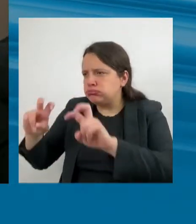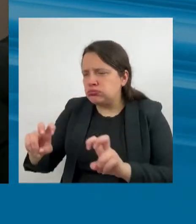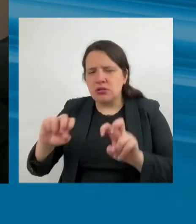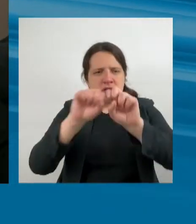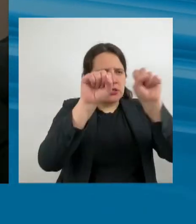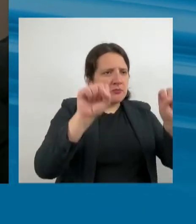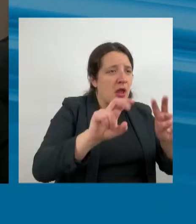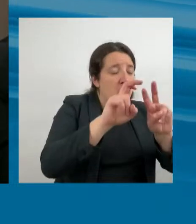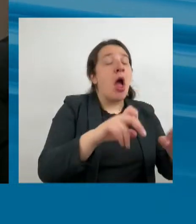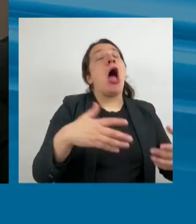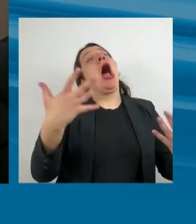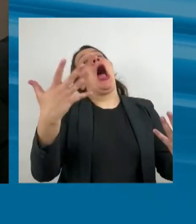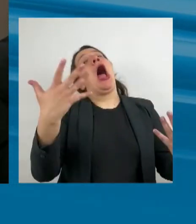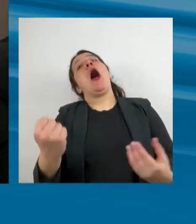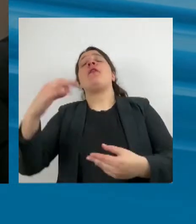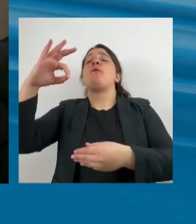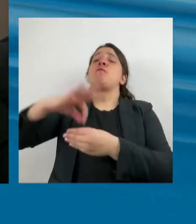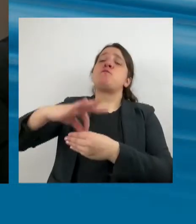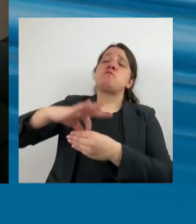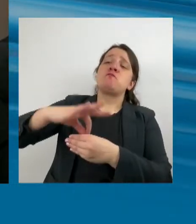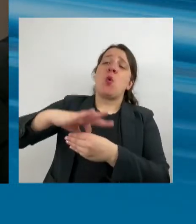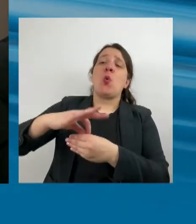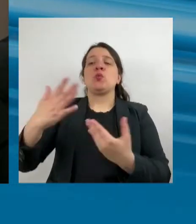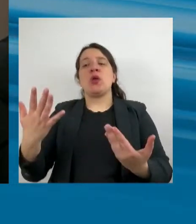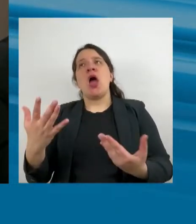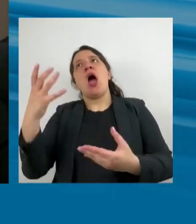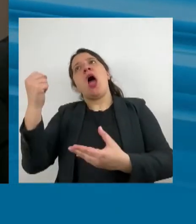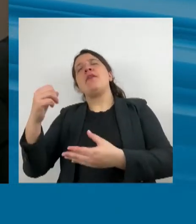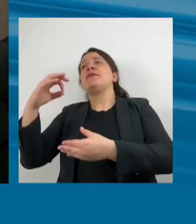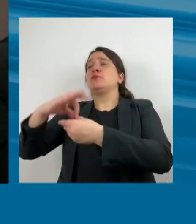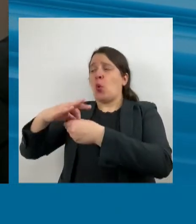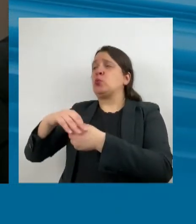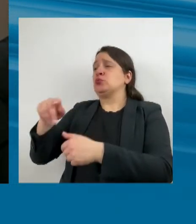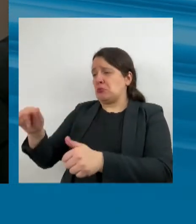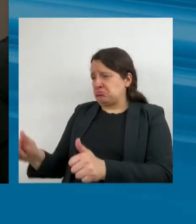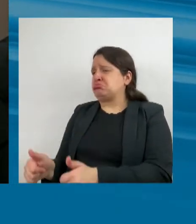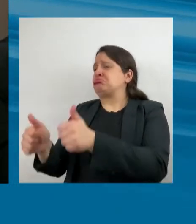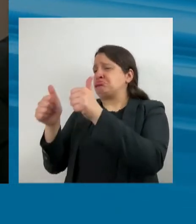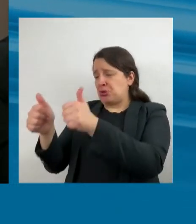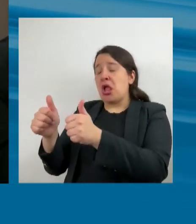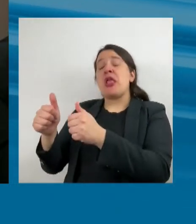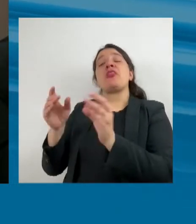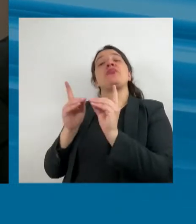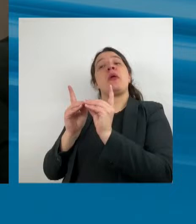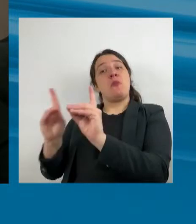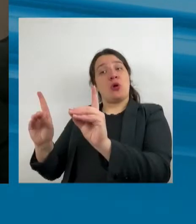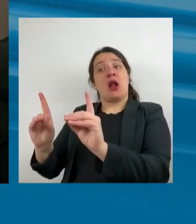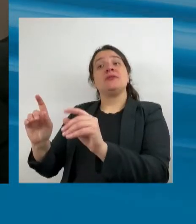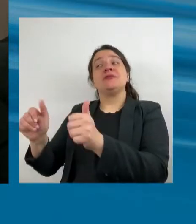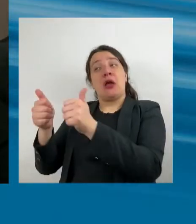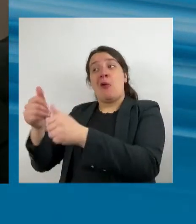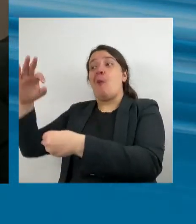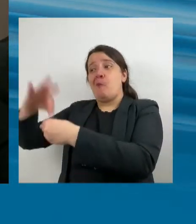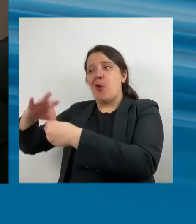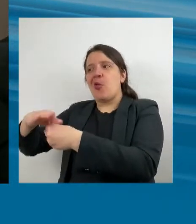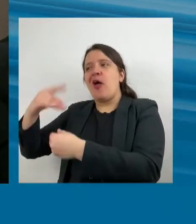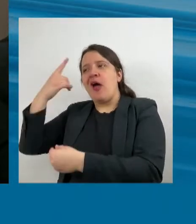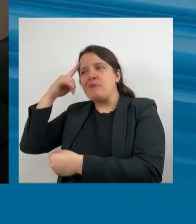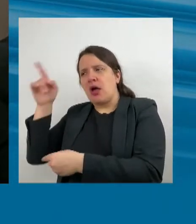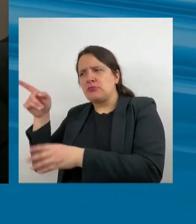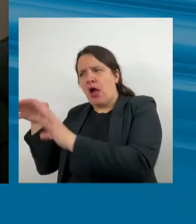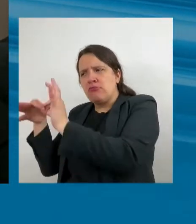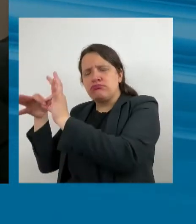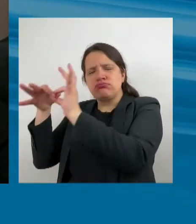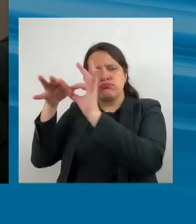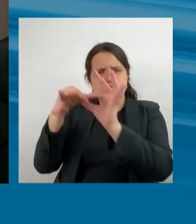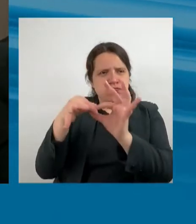a mere symptom of democracy. True and real democracy is to test positive for the wise and frugal